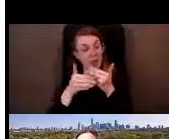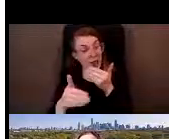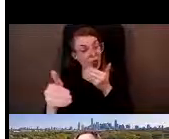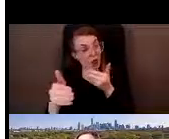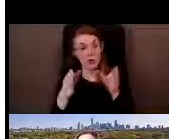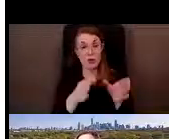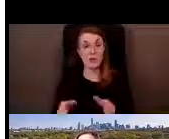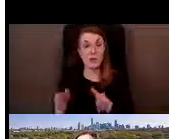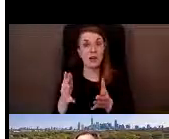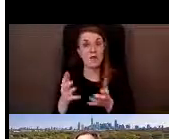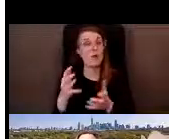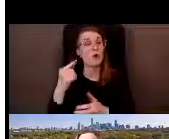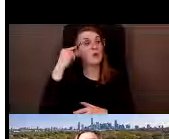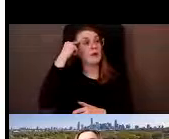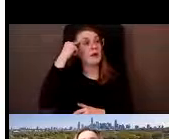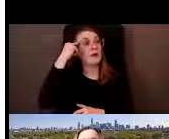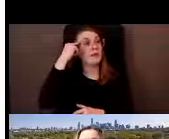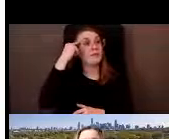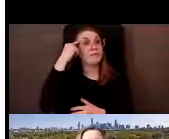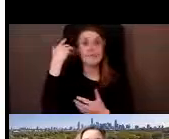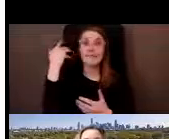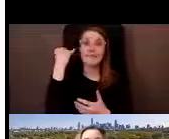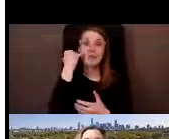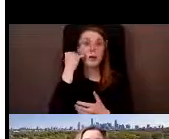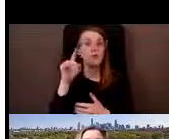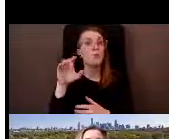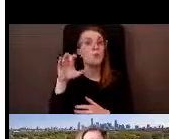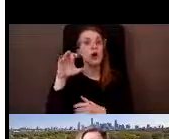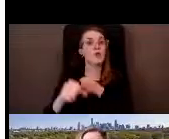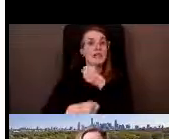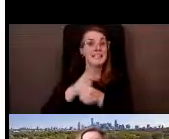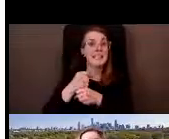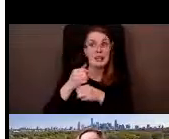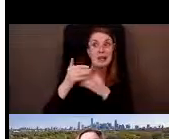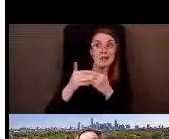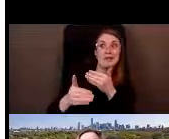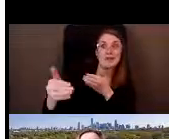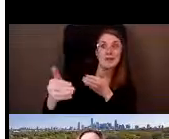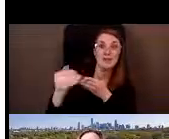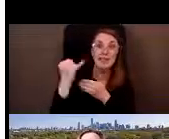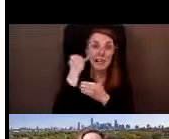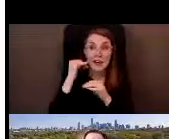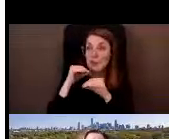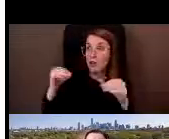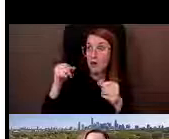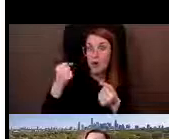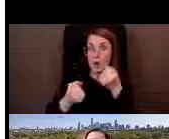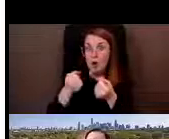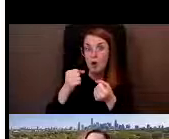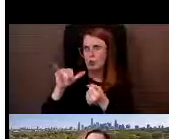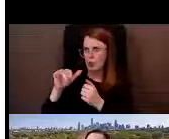about, in say 100 years in the future, we're not taking cars anymore. What could those structures